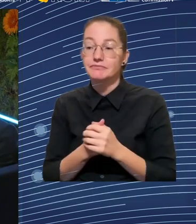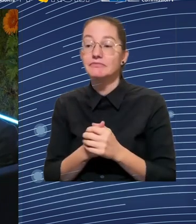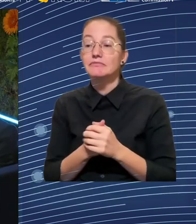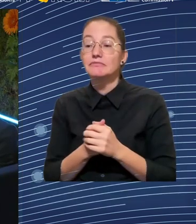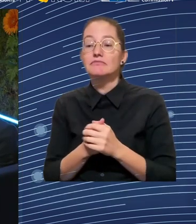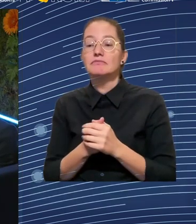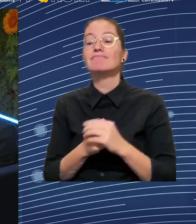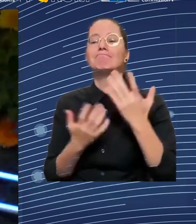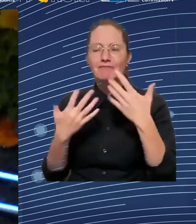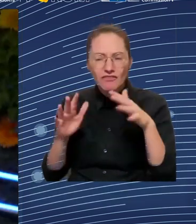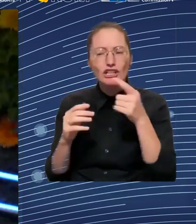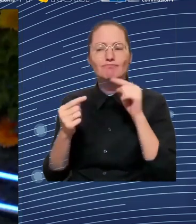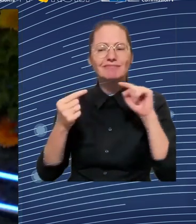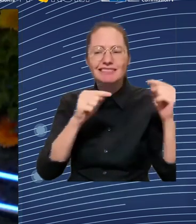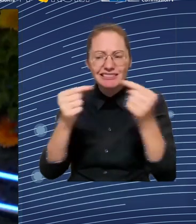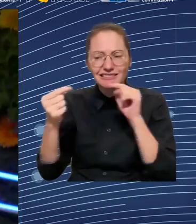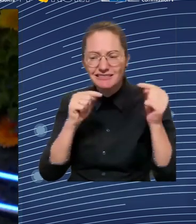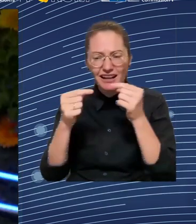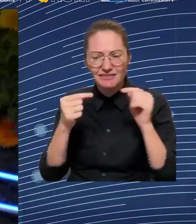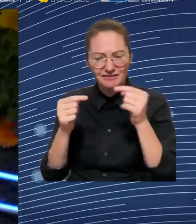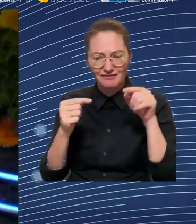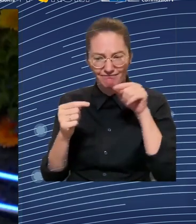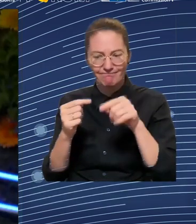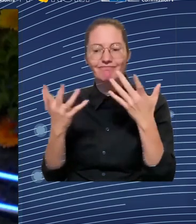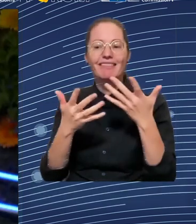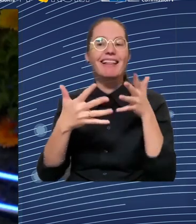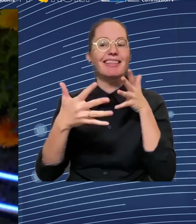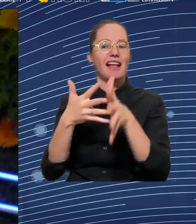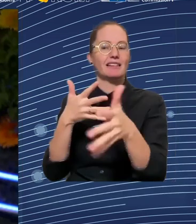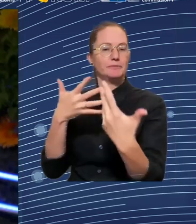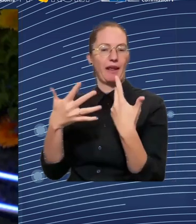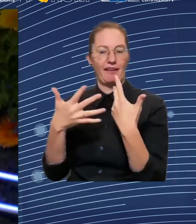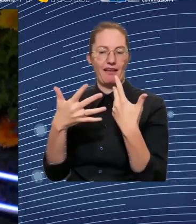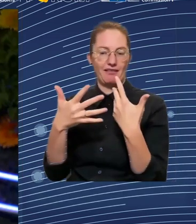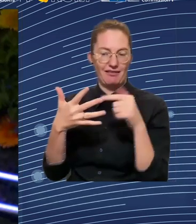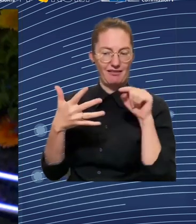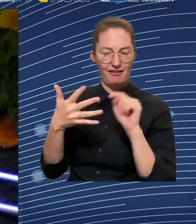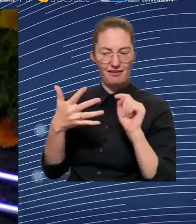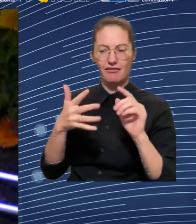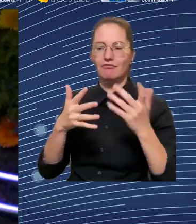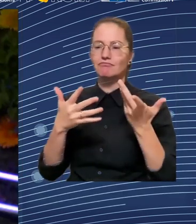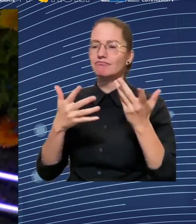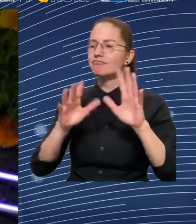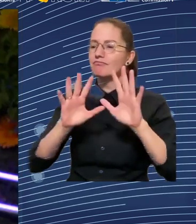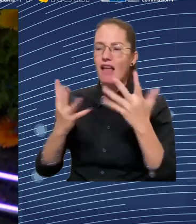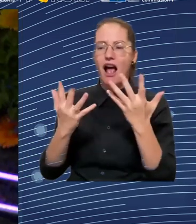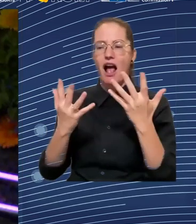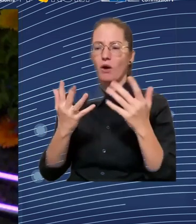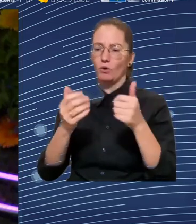know. Yes, please. Okay, so we have two questions over there. Yes, we have somebody bringing you a mic.